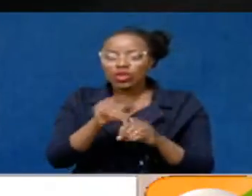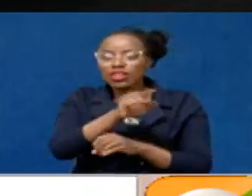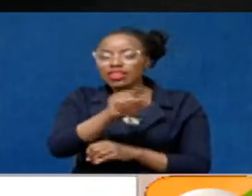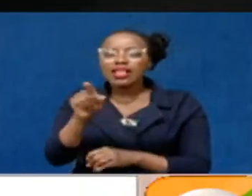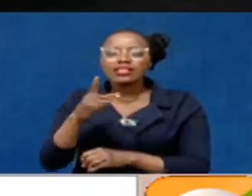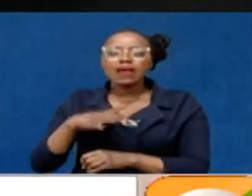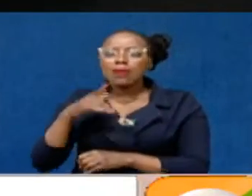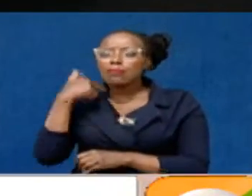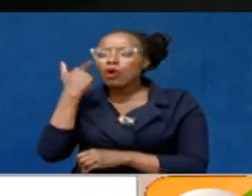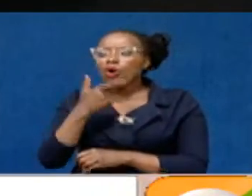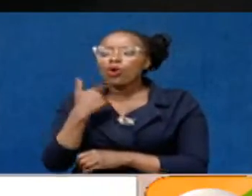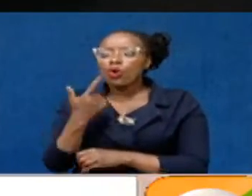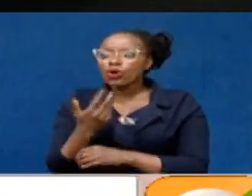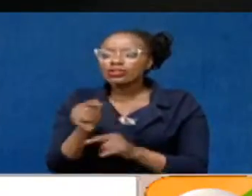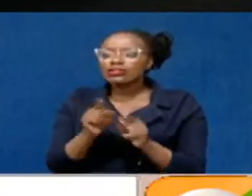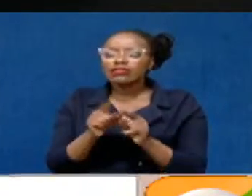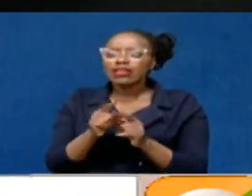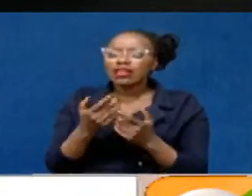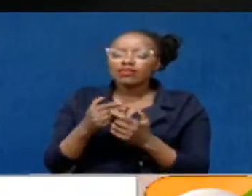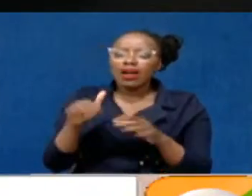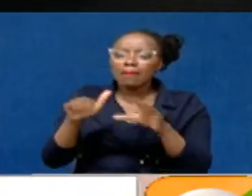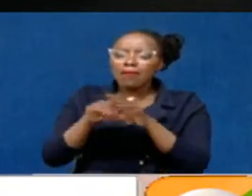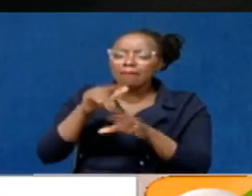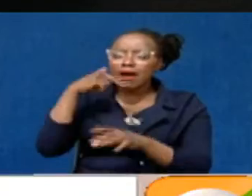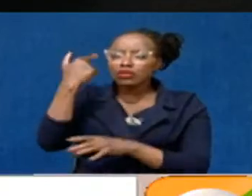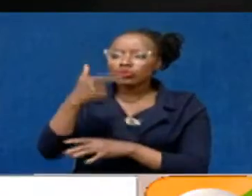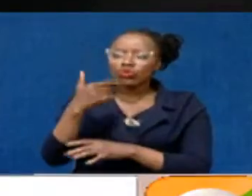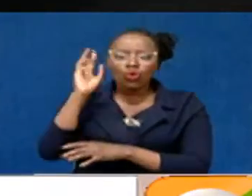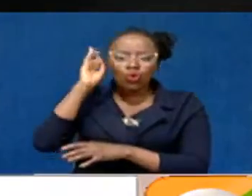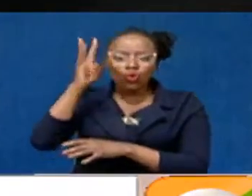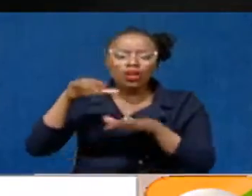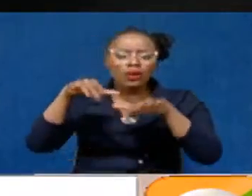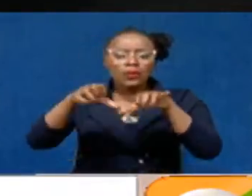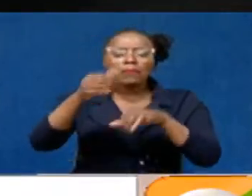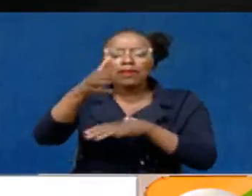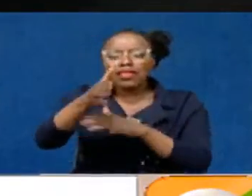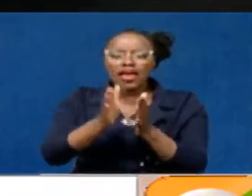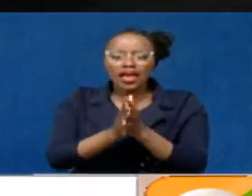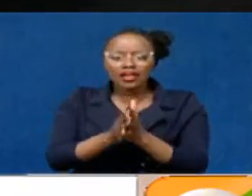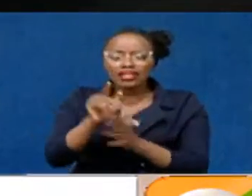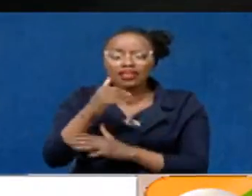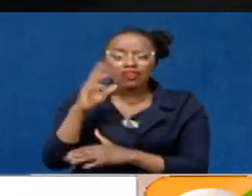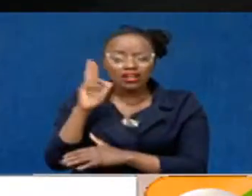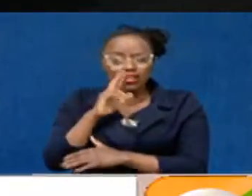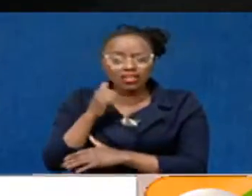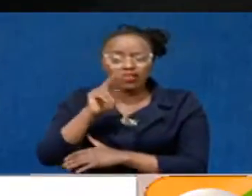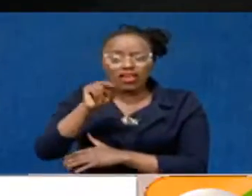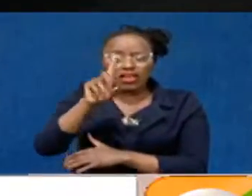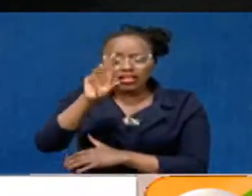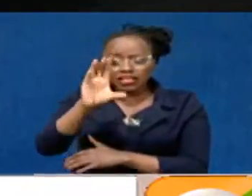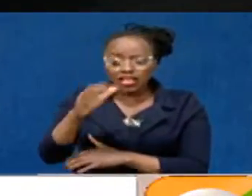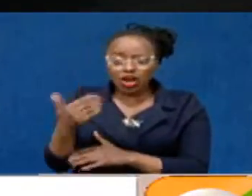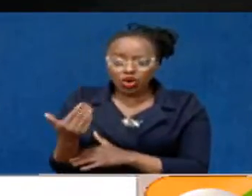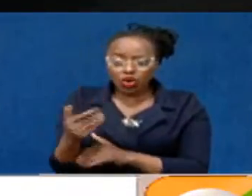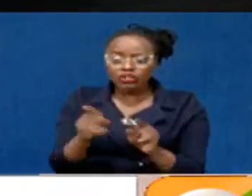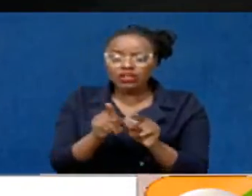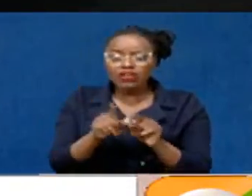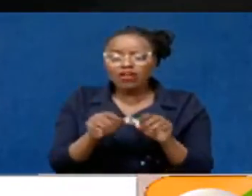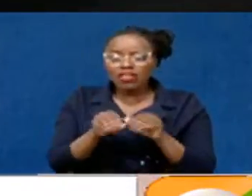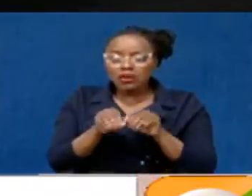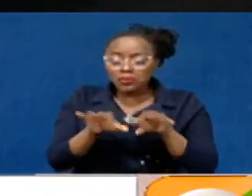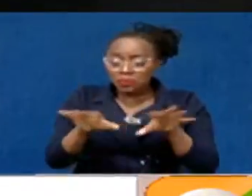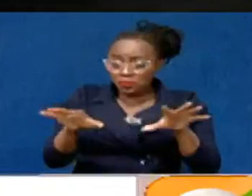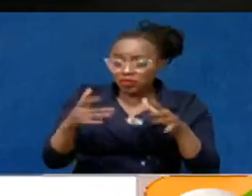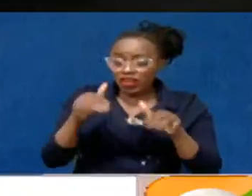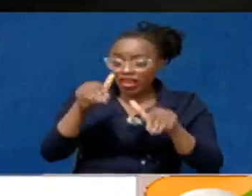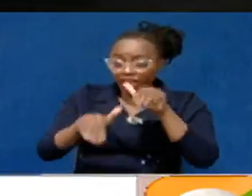those, interim party members that are going to do there? And do they risk an NDC? Do they risk grassroots elections at this